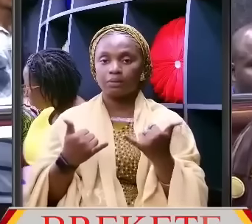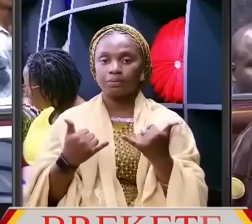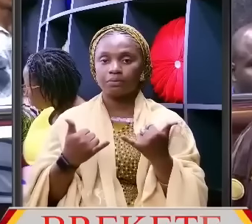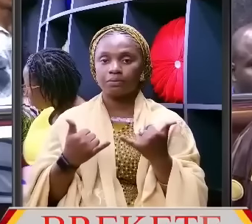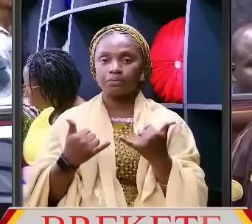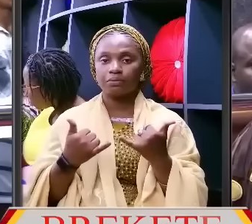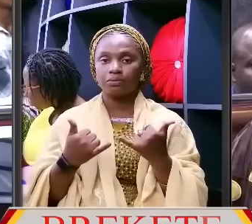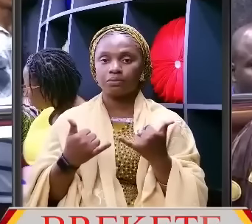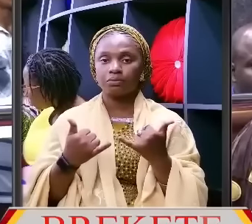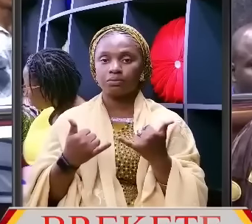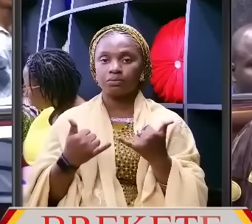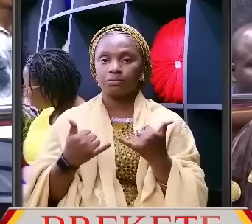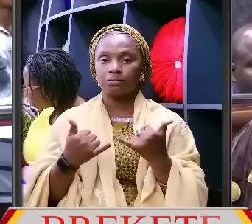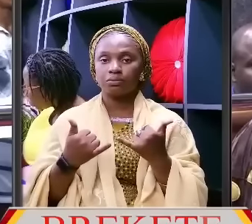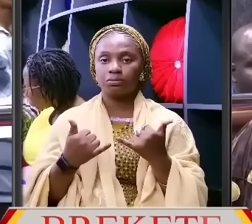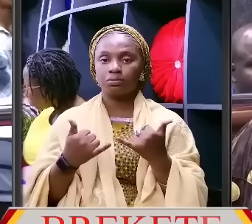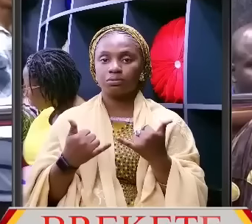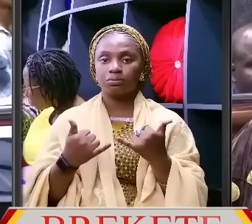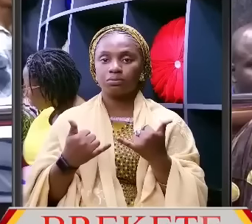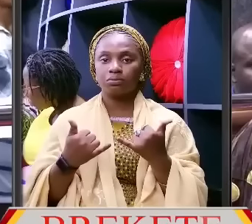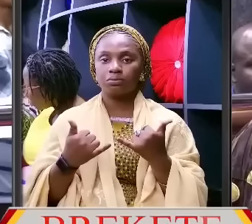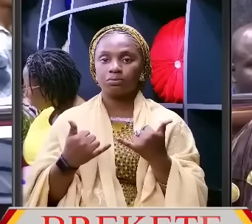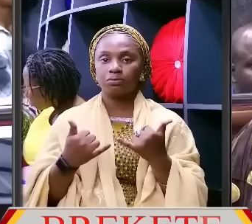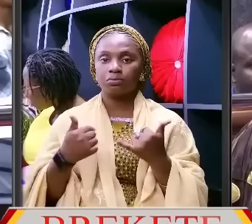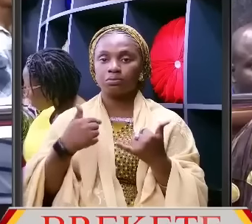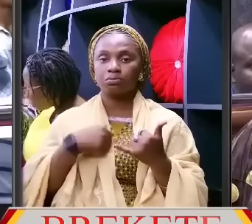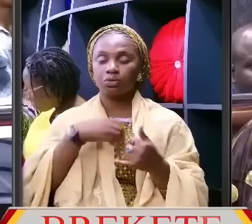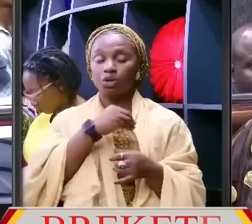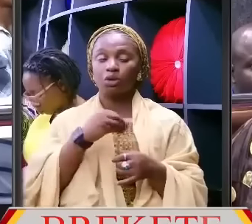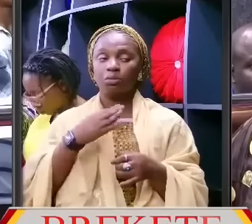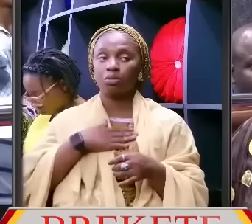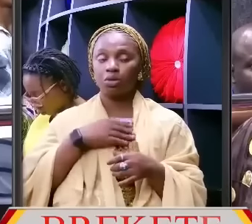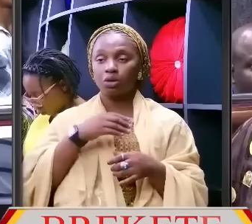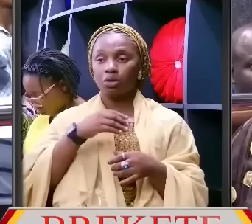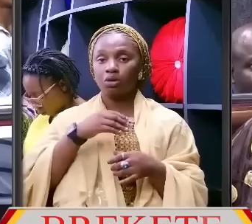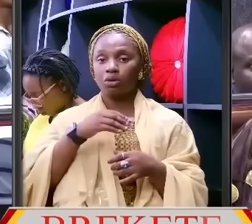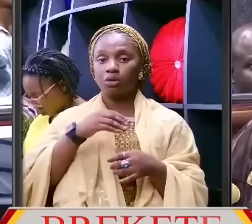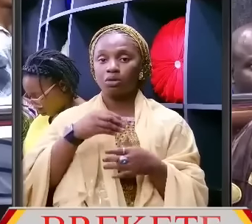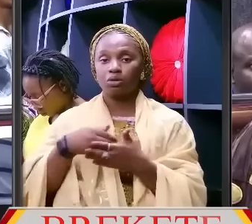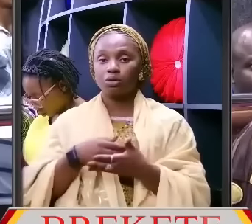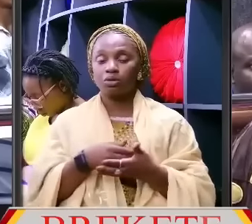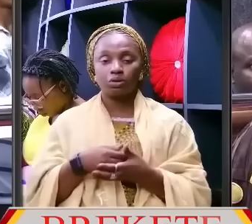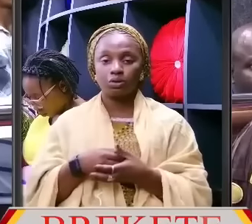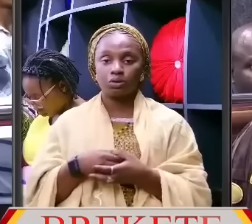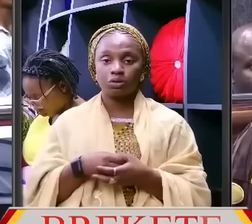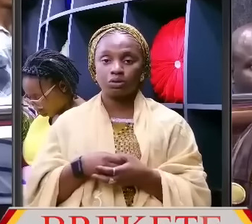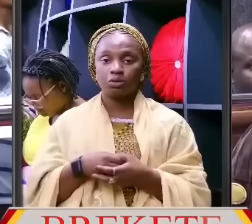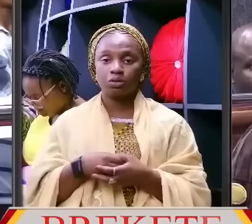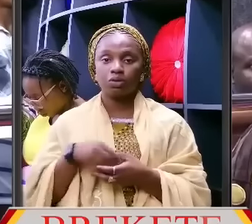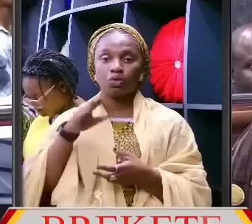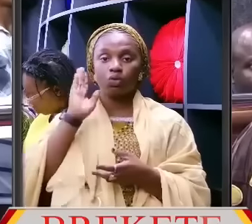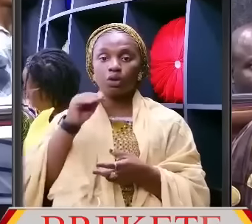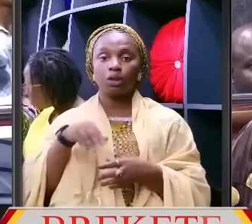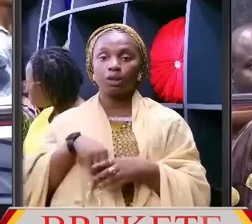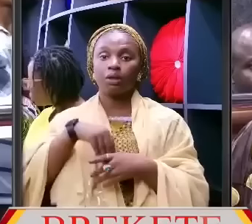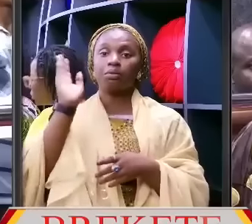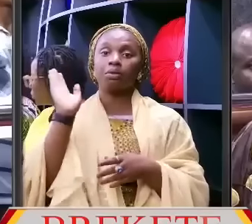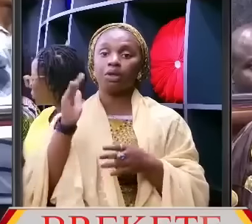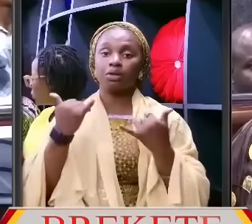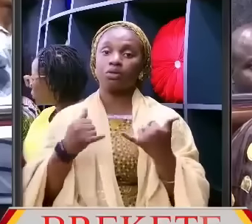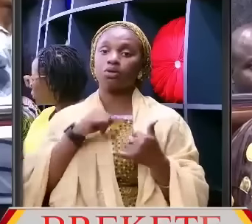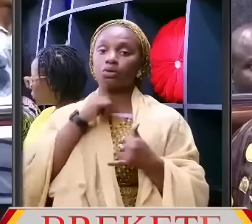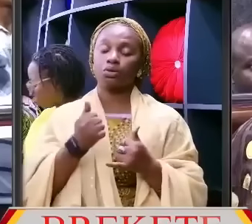Okay. Now, my son. Now, Daddy Atahiru talks to make he pack. You go pack, Abi, you no go pack. You go pack. All of